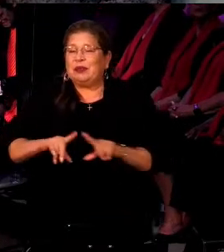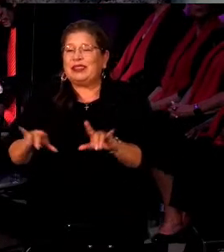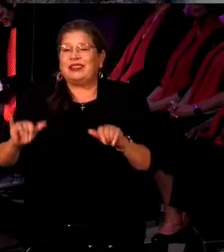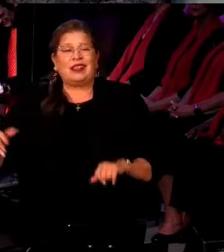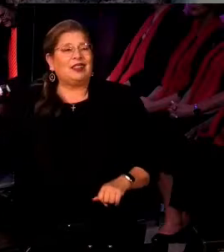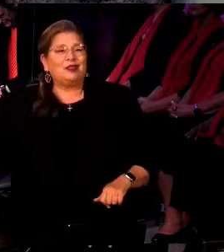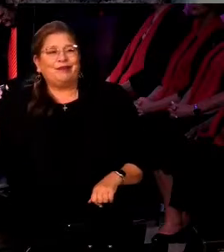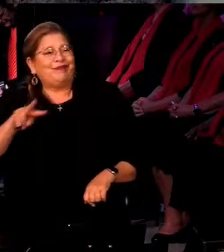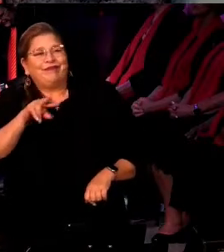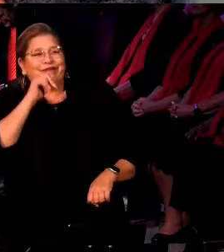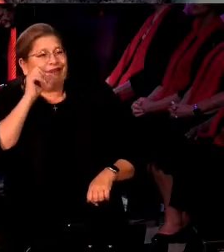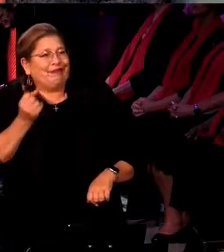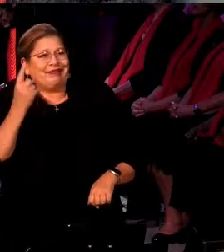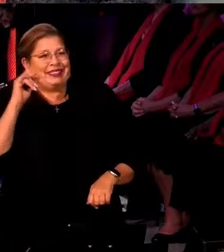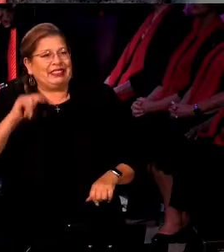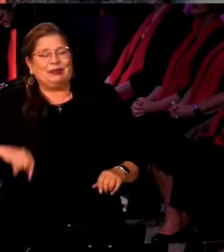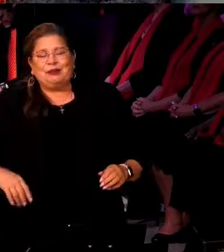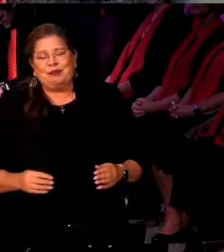they just didn't get it.